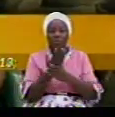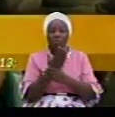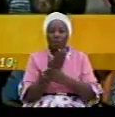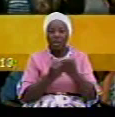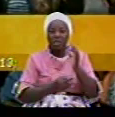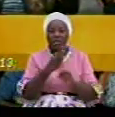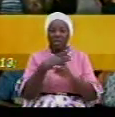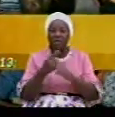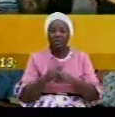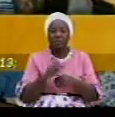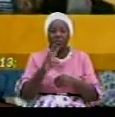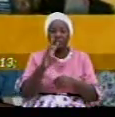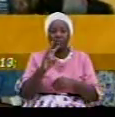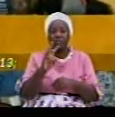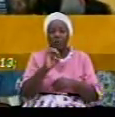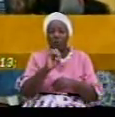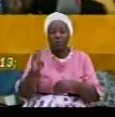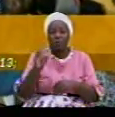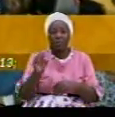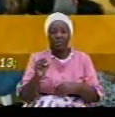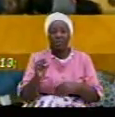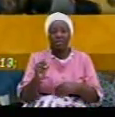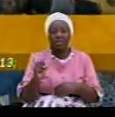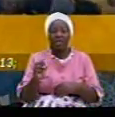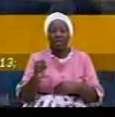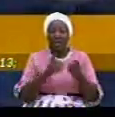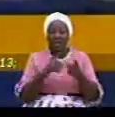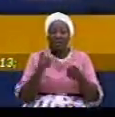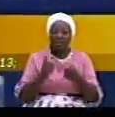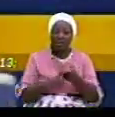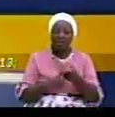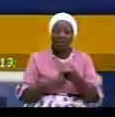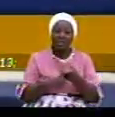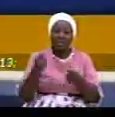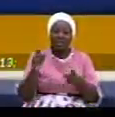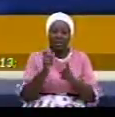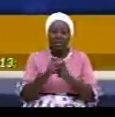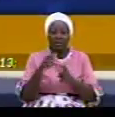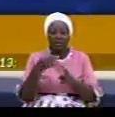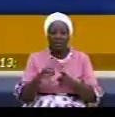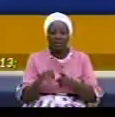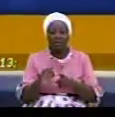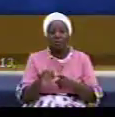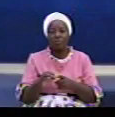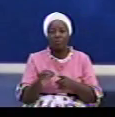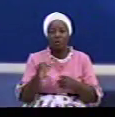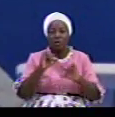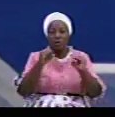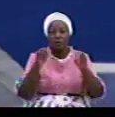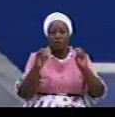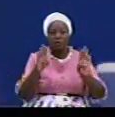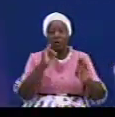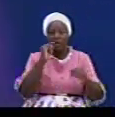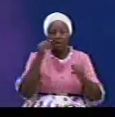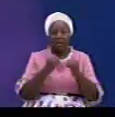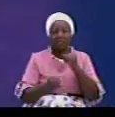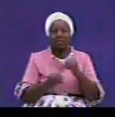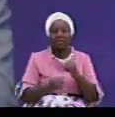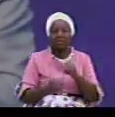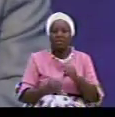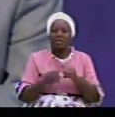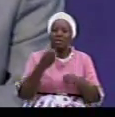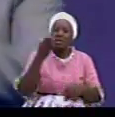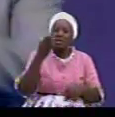of barley. The words of Job are ended now. There's one word that